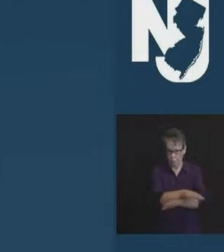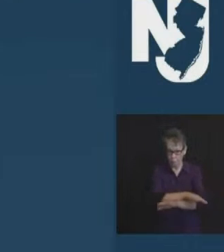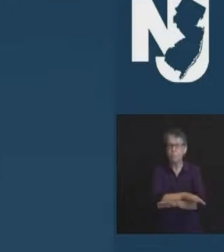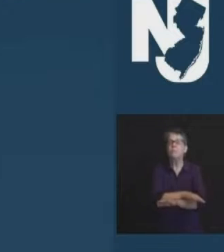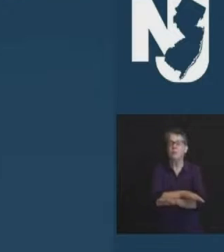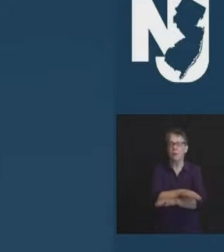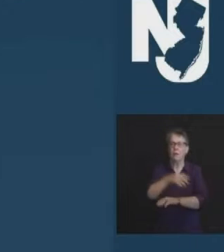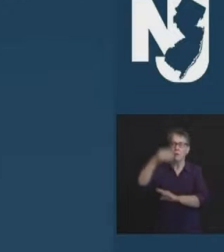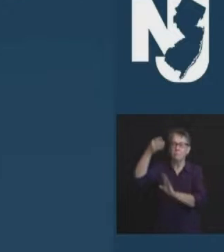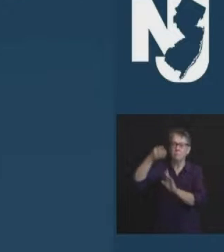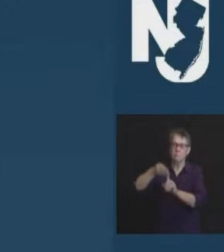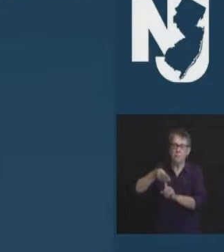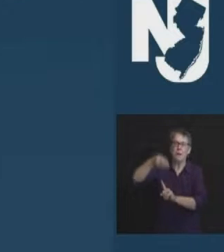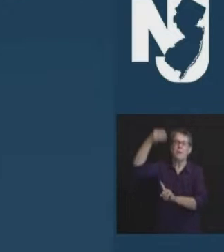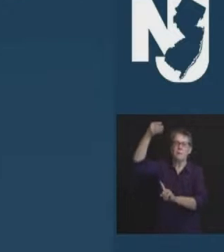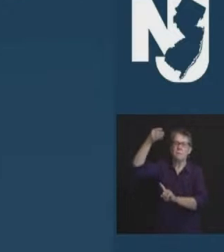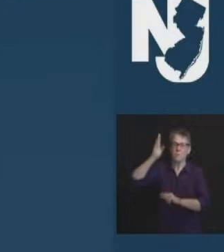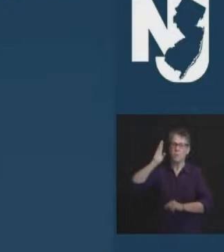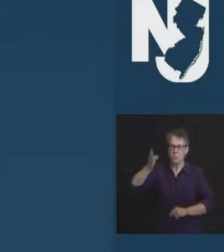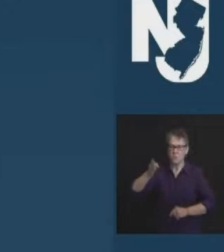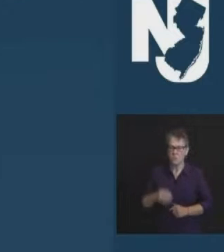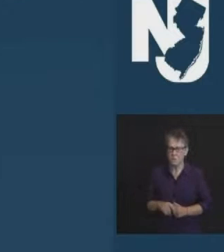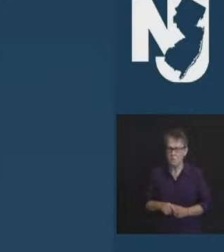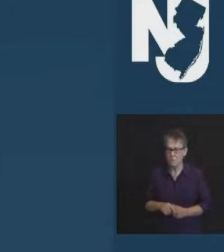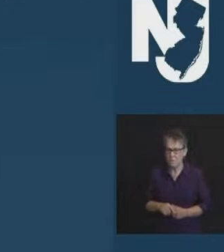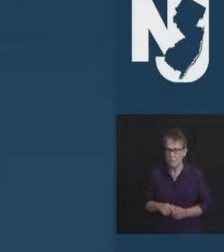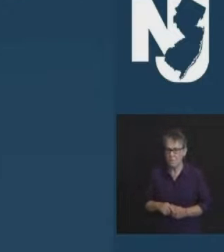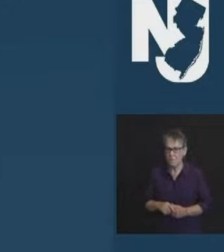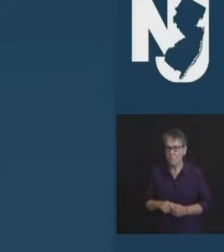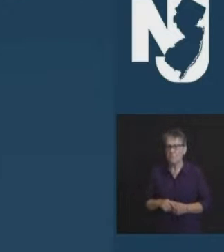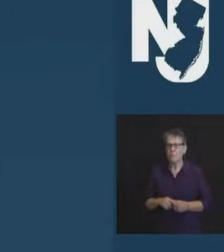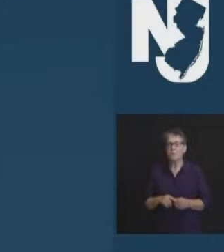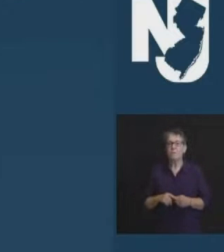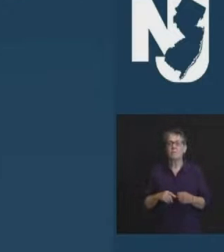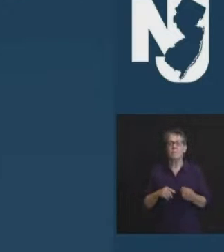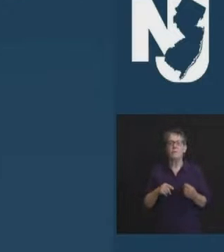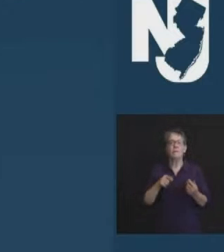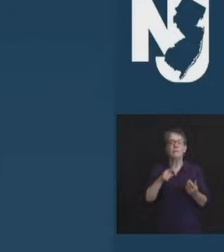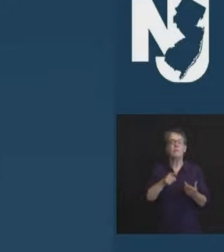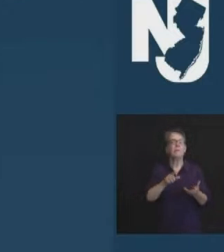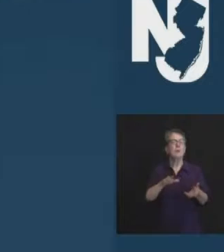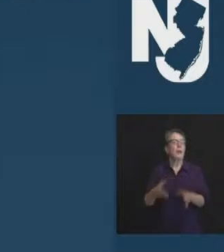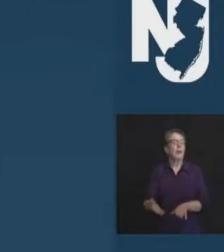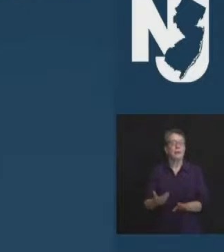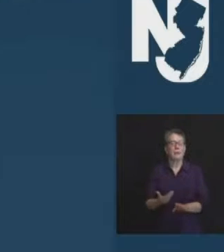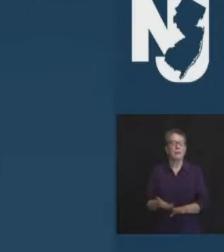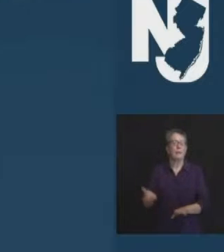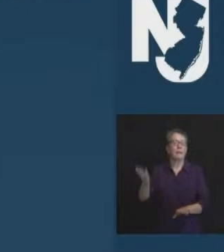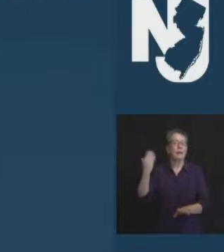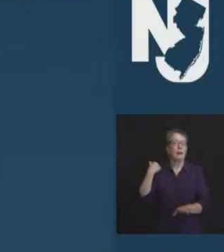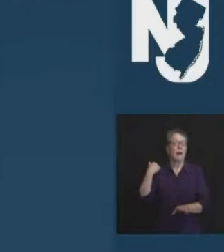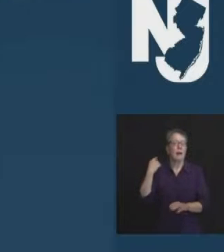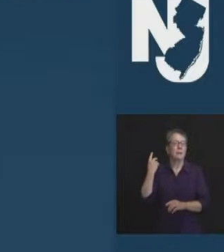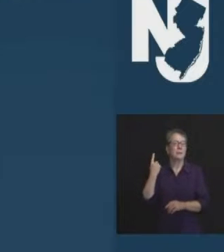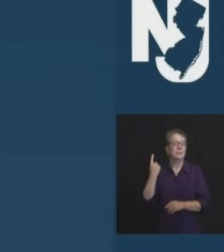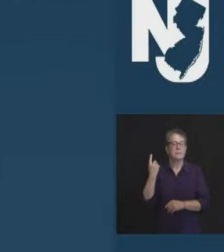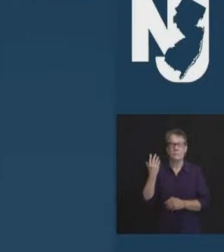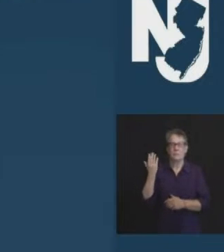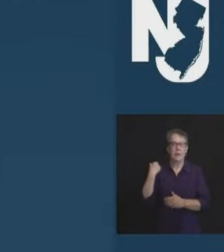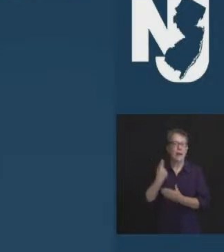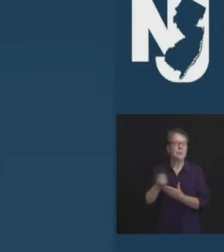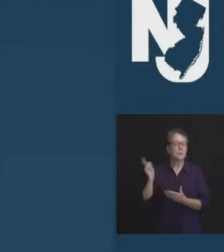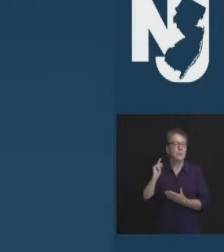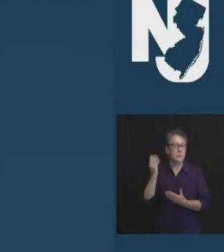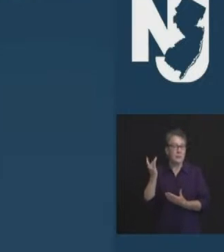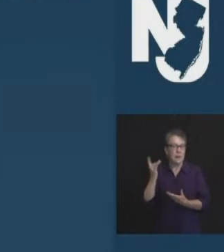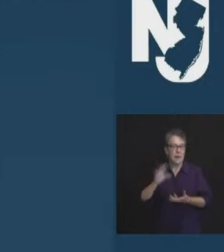Brian died last week following an assault by insurrectionists in the United States Capitol, who, according to reports, pepper sprayed him